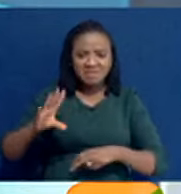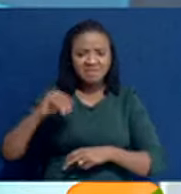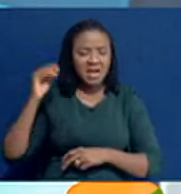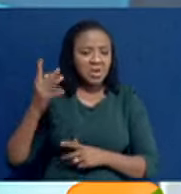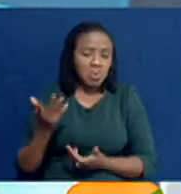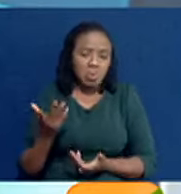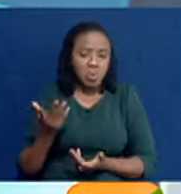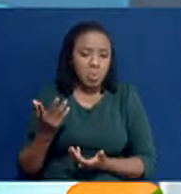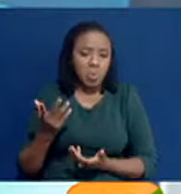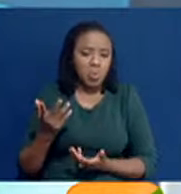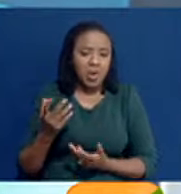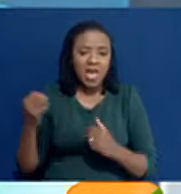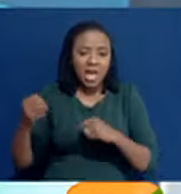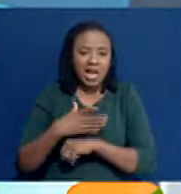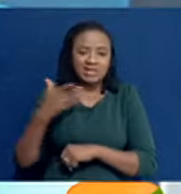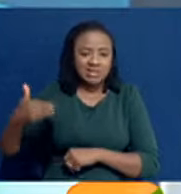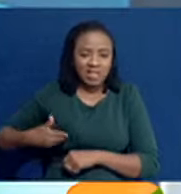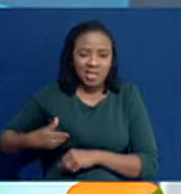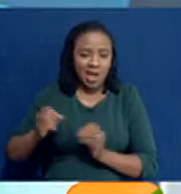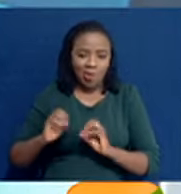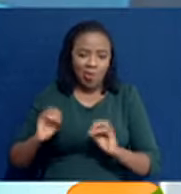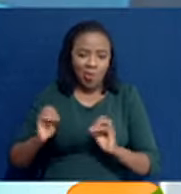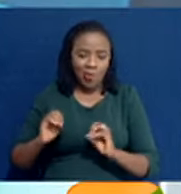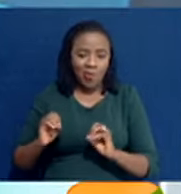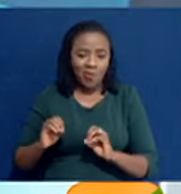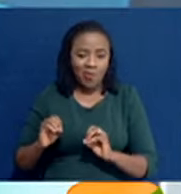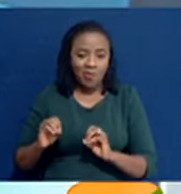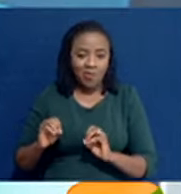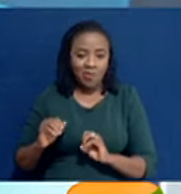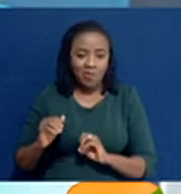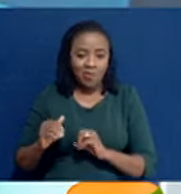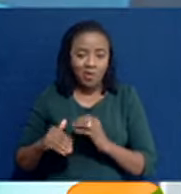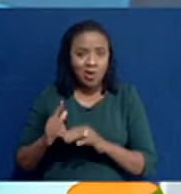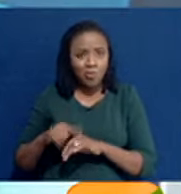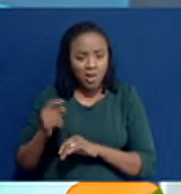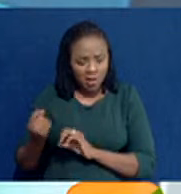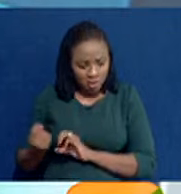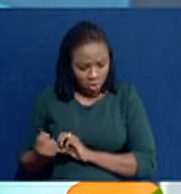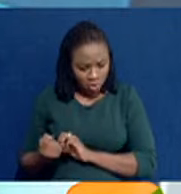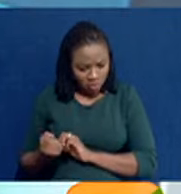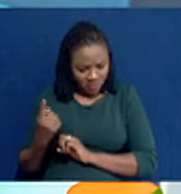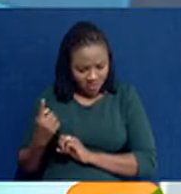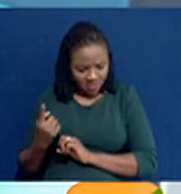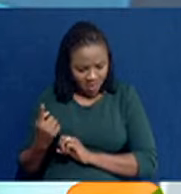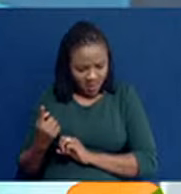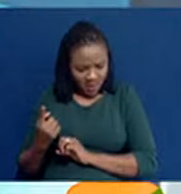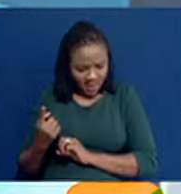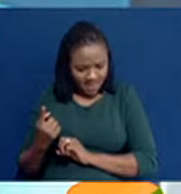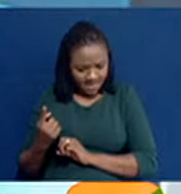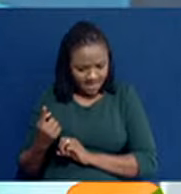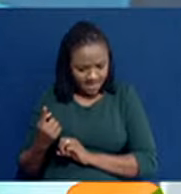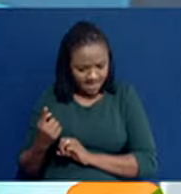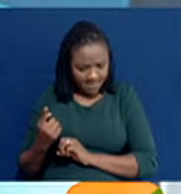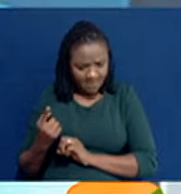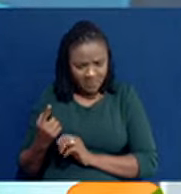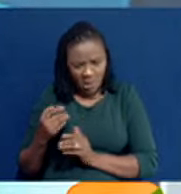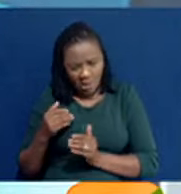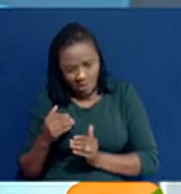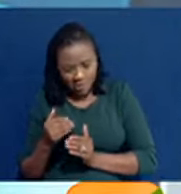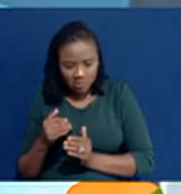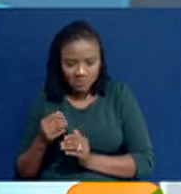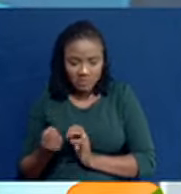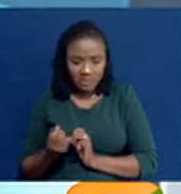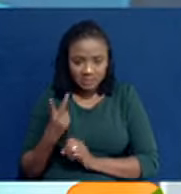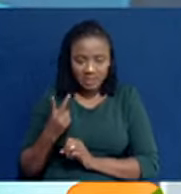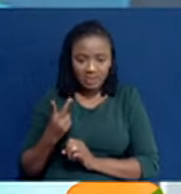then that was April. About November or so, or close to December,